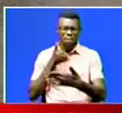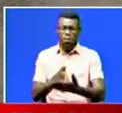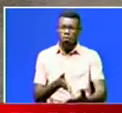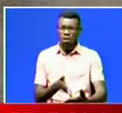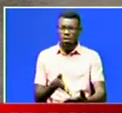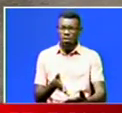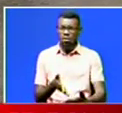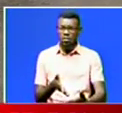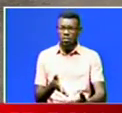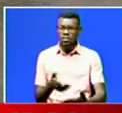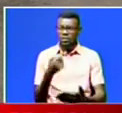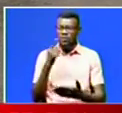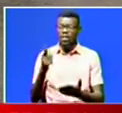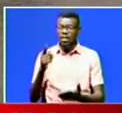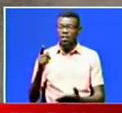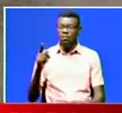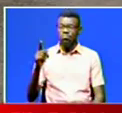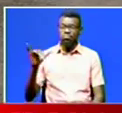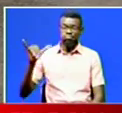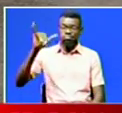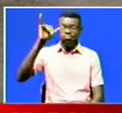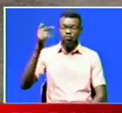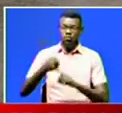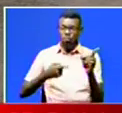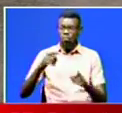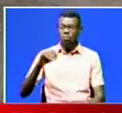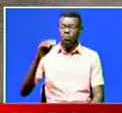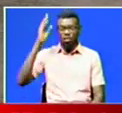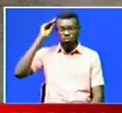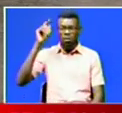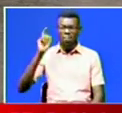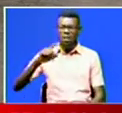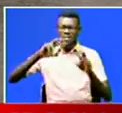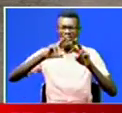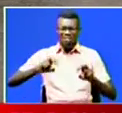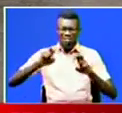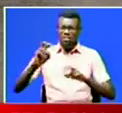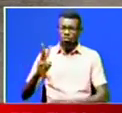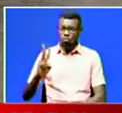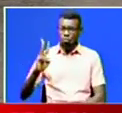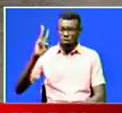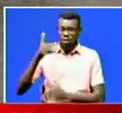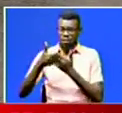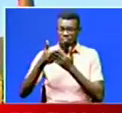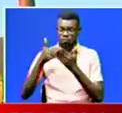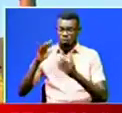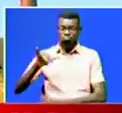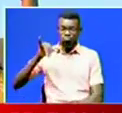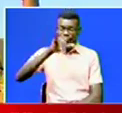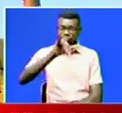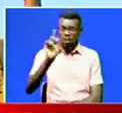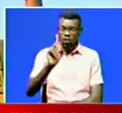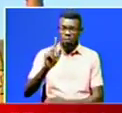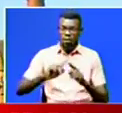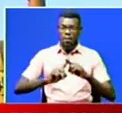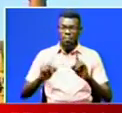that demands aircrafts from Mogadishu to undergo further security checks in Wajir before proceeding to Nairobi. Yet the